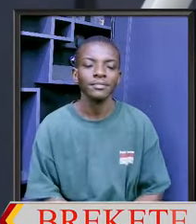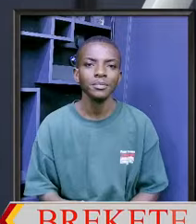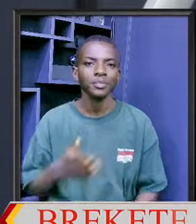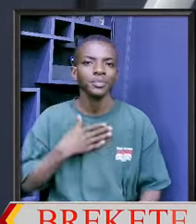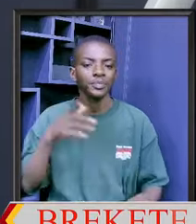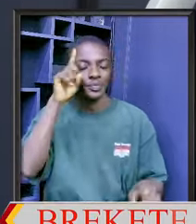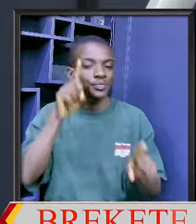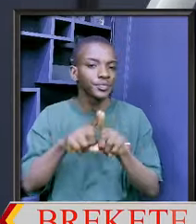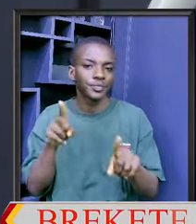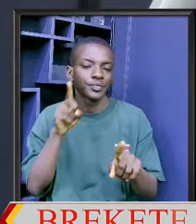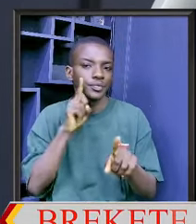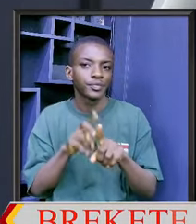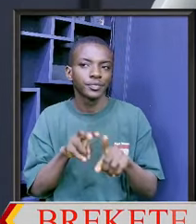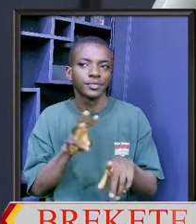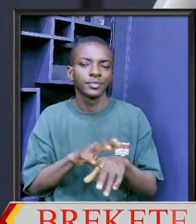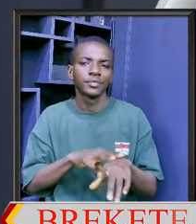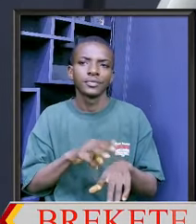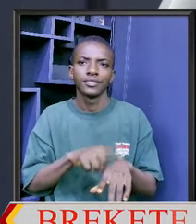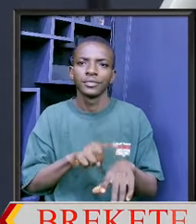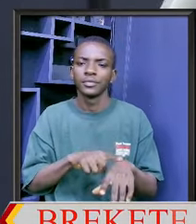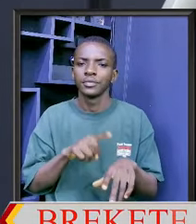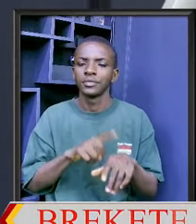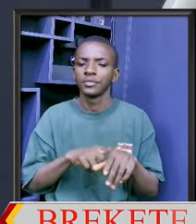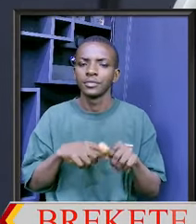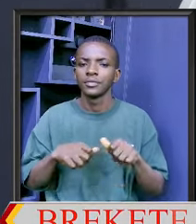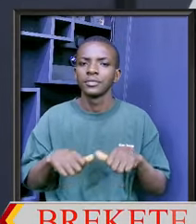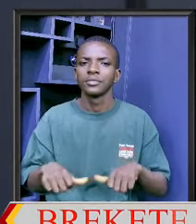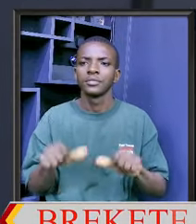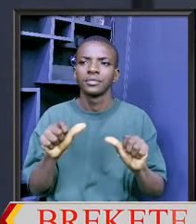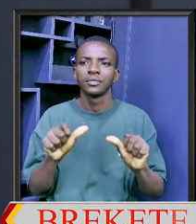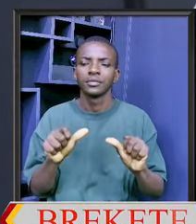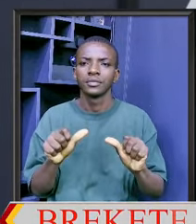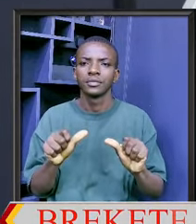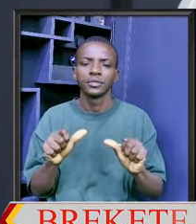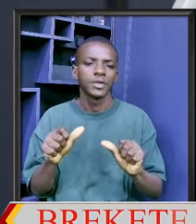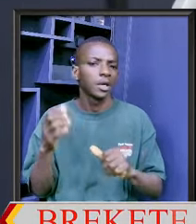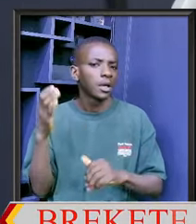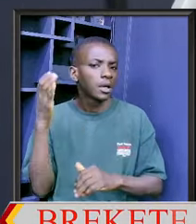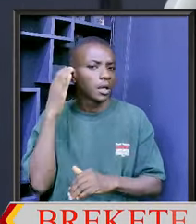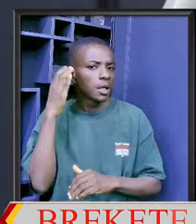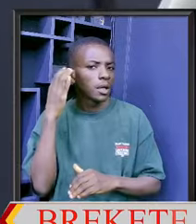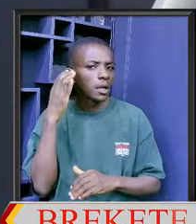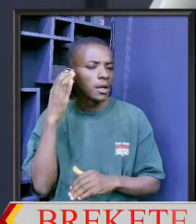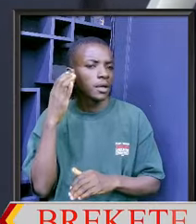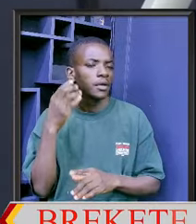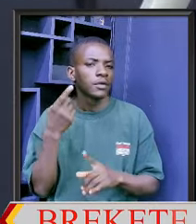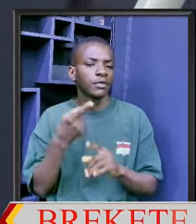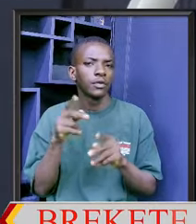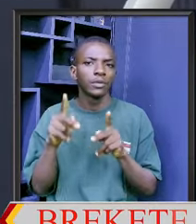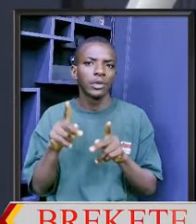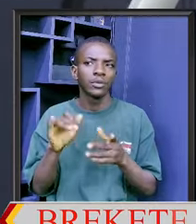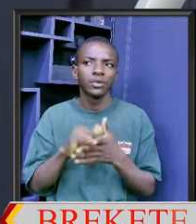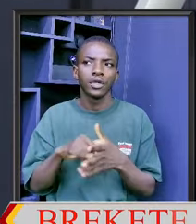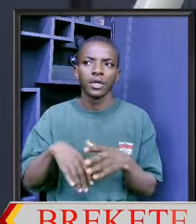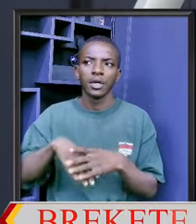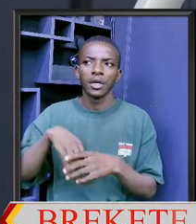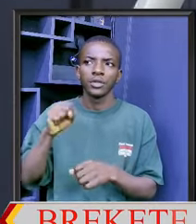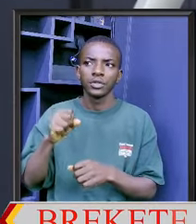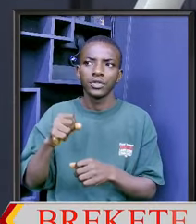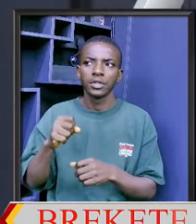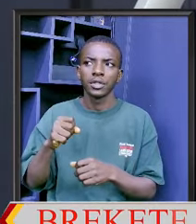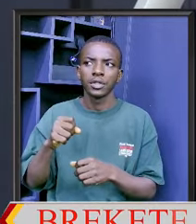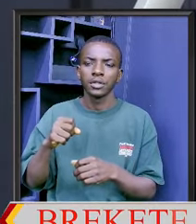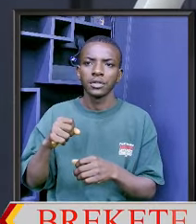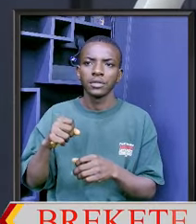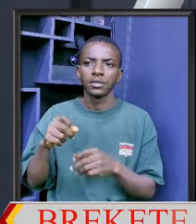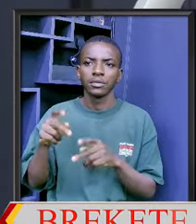My brothers, my sisters, if I look down on us, it's a time done, they give us signal to do things. Signal, make we hear from the people way there outside before we